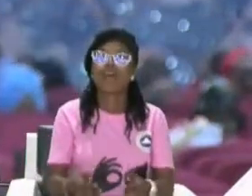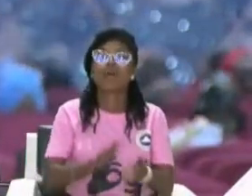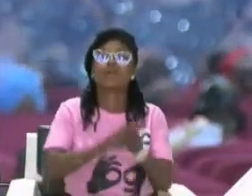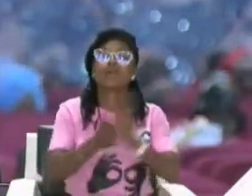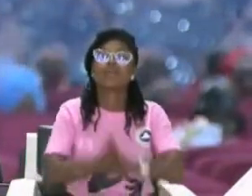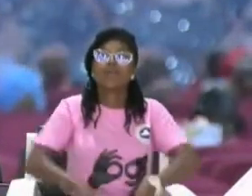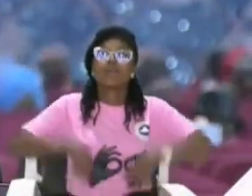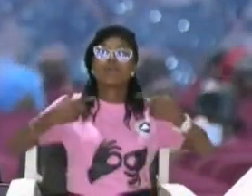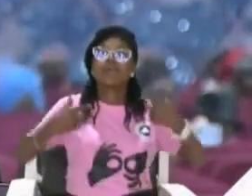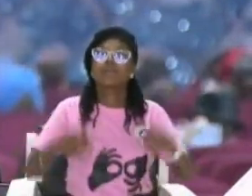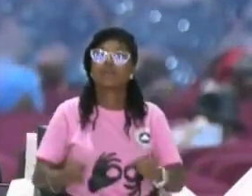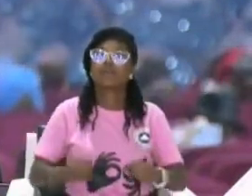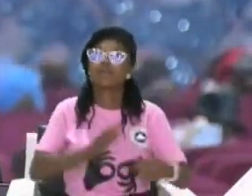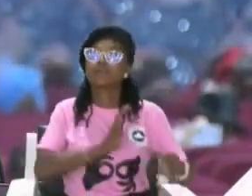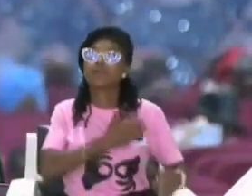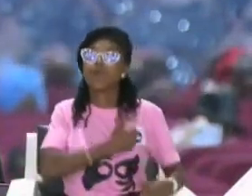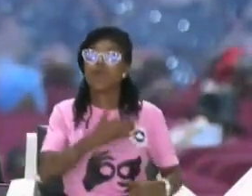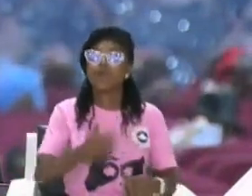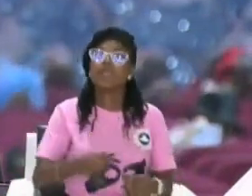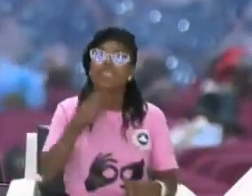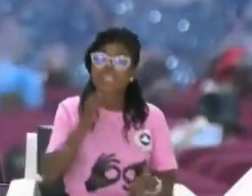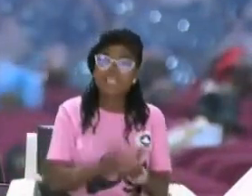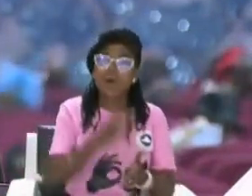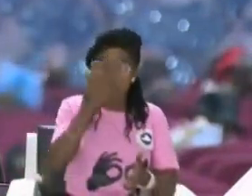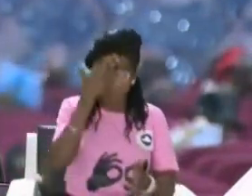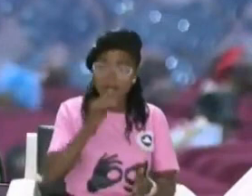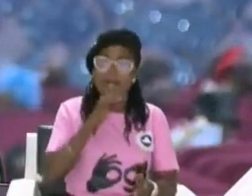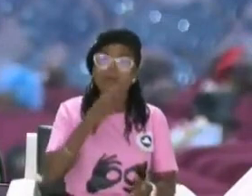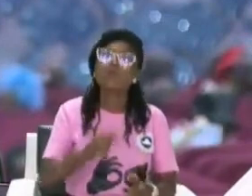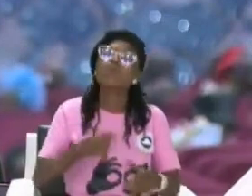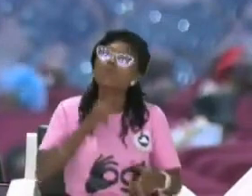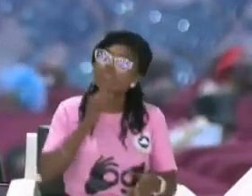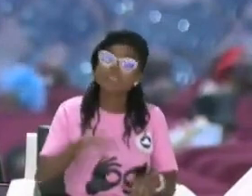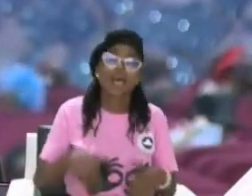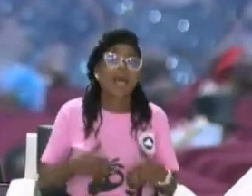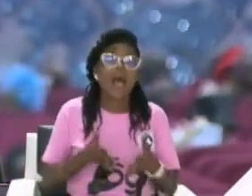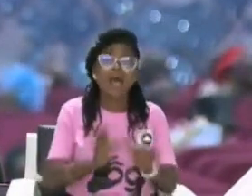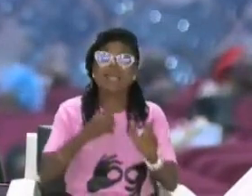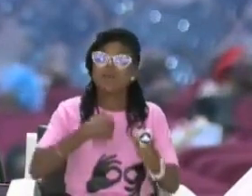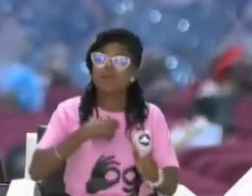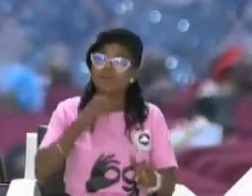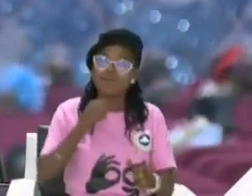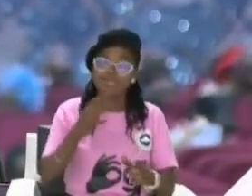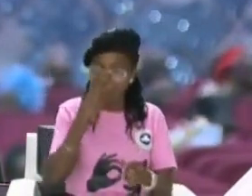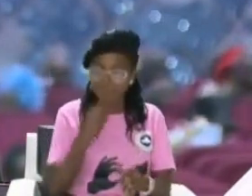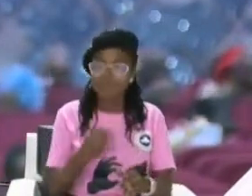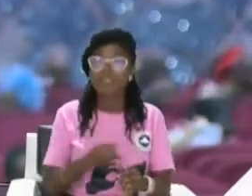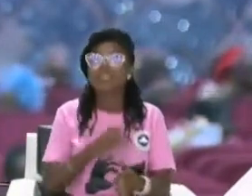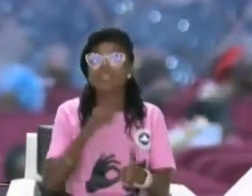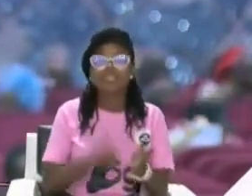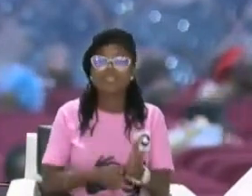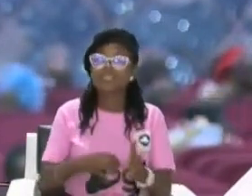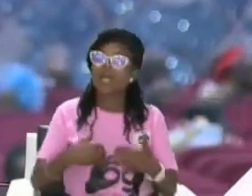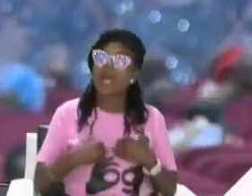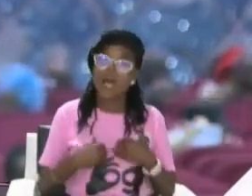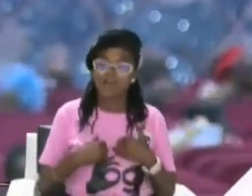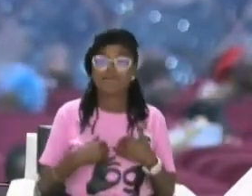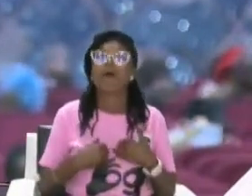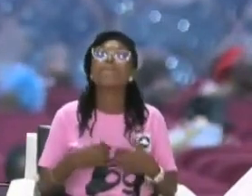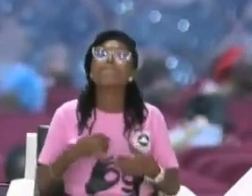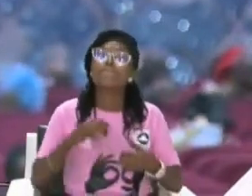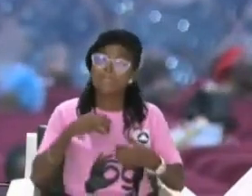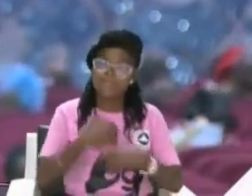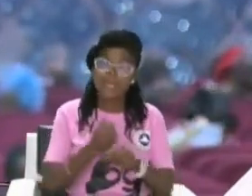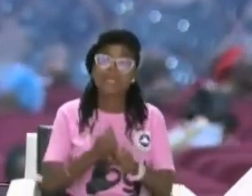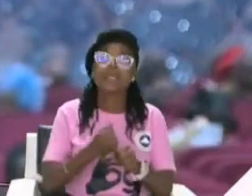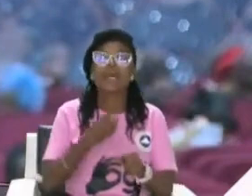everybody, why are you not allowing me sleep? This has made his family an addition to